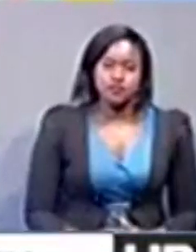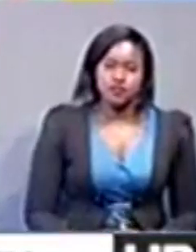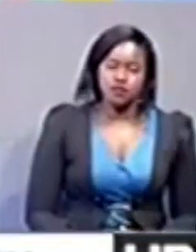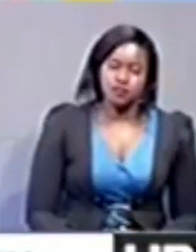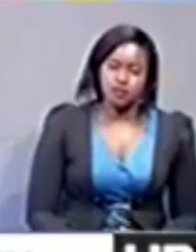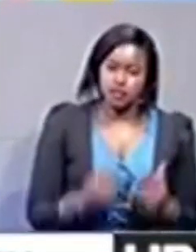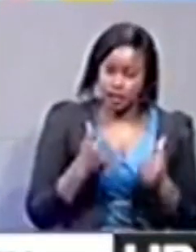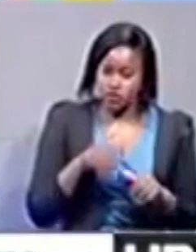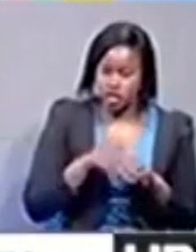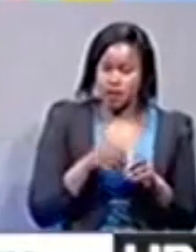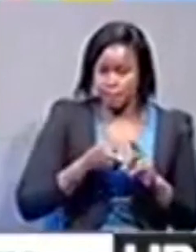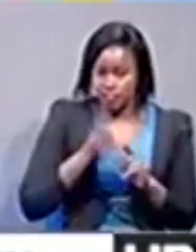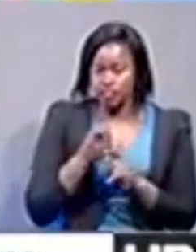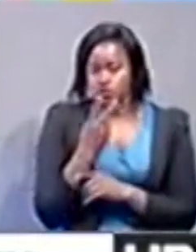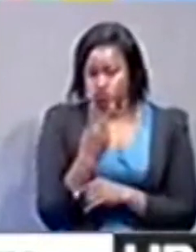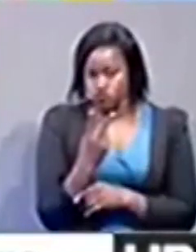in these two months